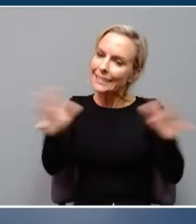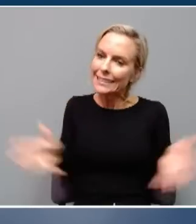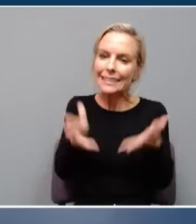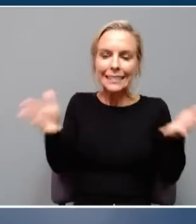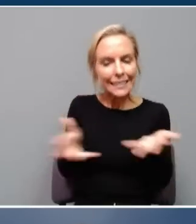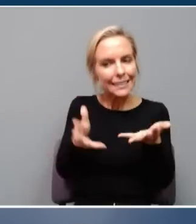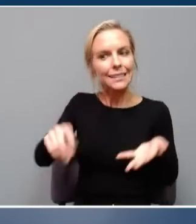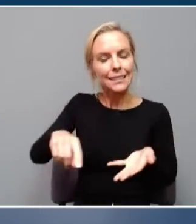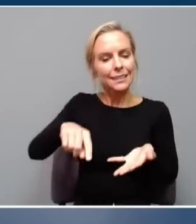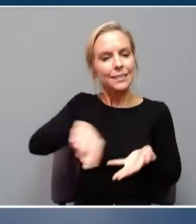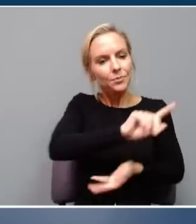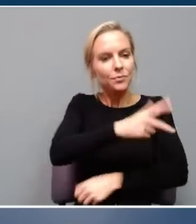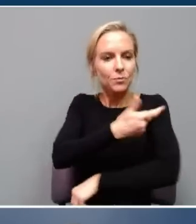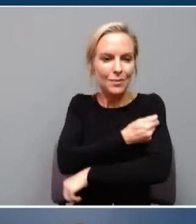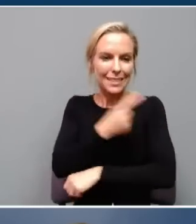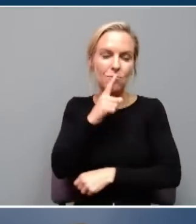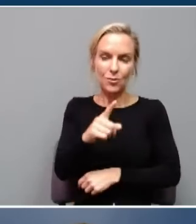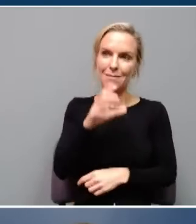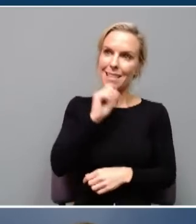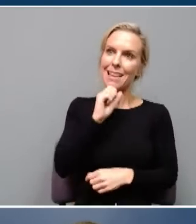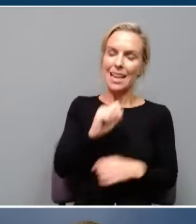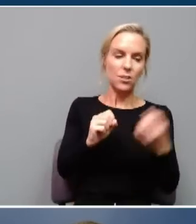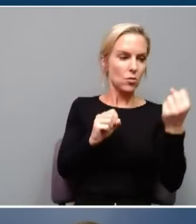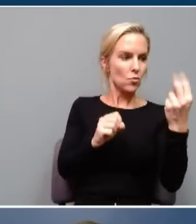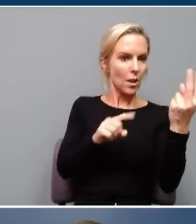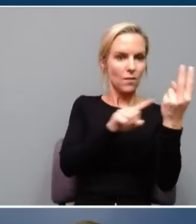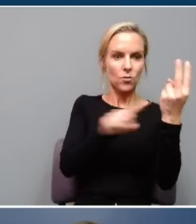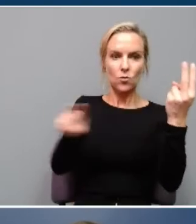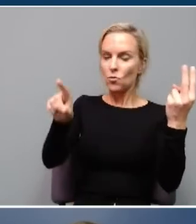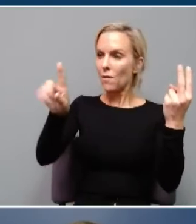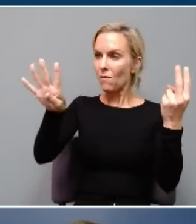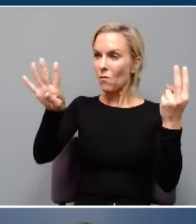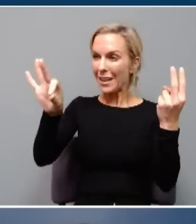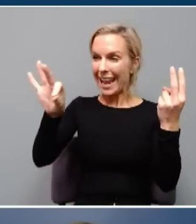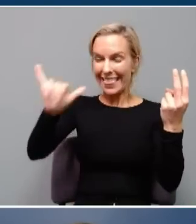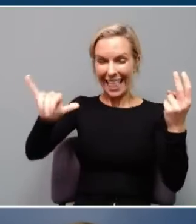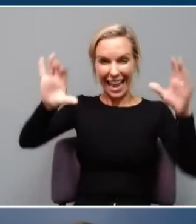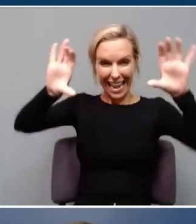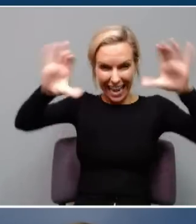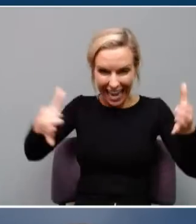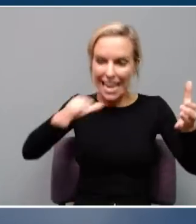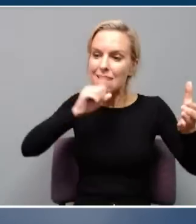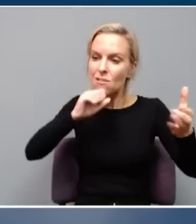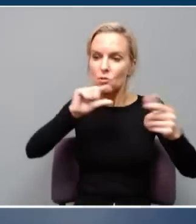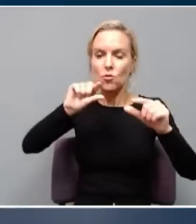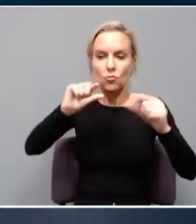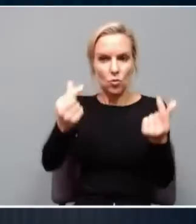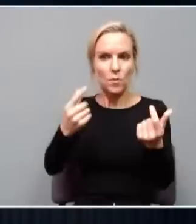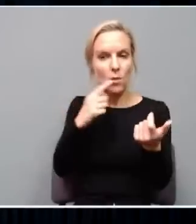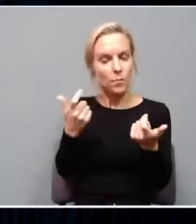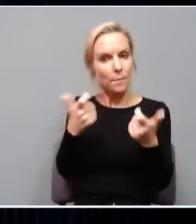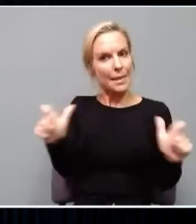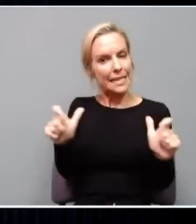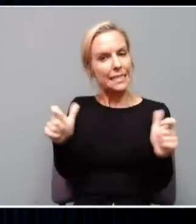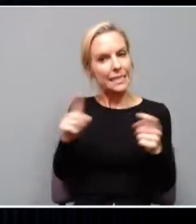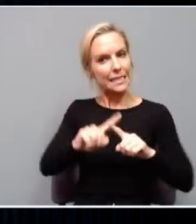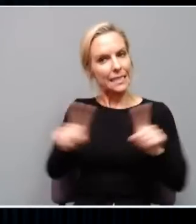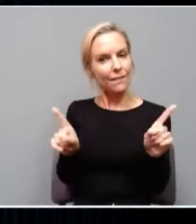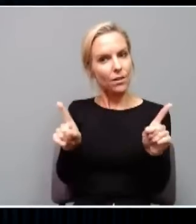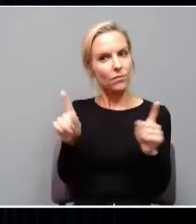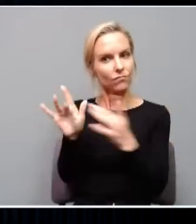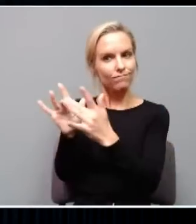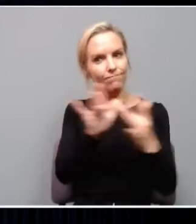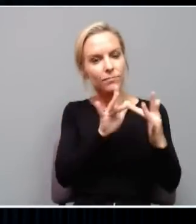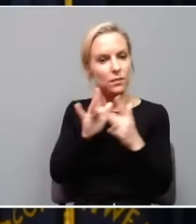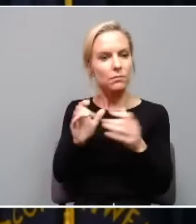see 12 to 29 if you were really going to have an area where you could make the most difference by outreach, can